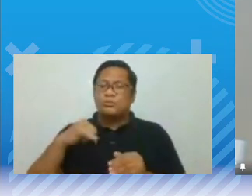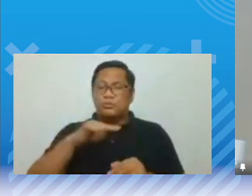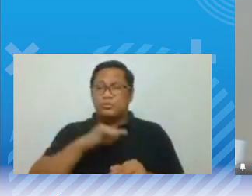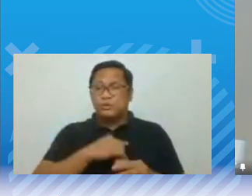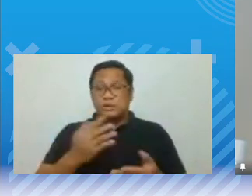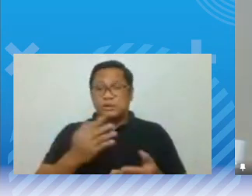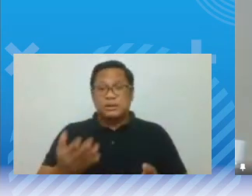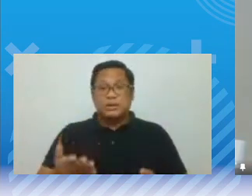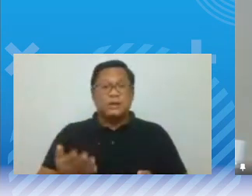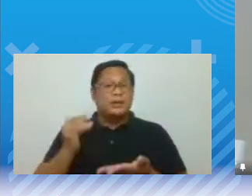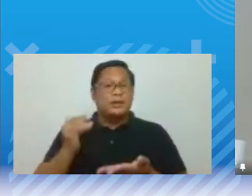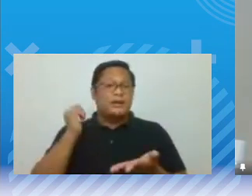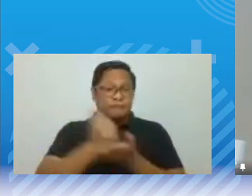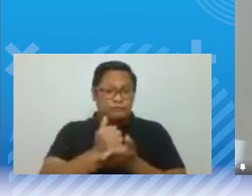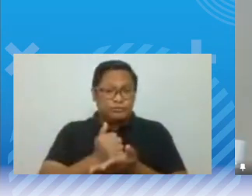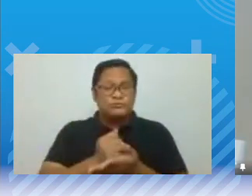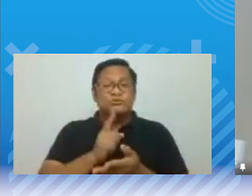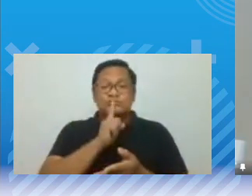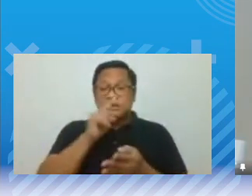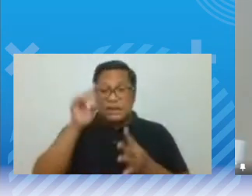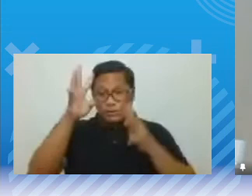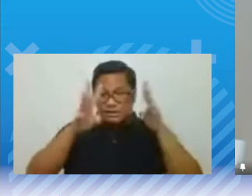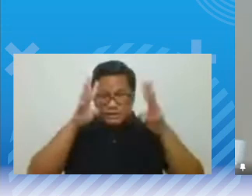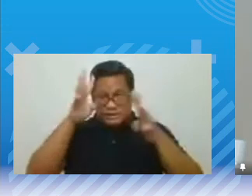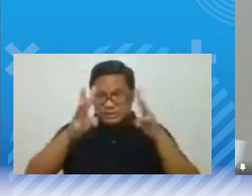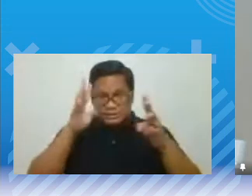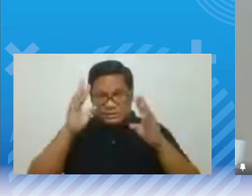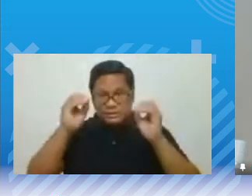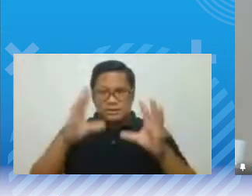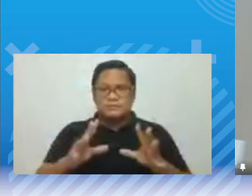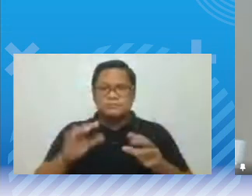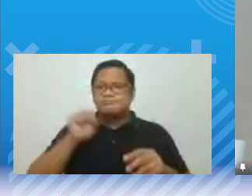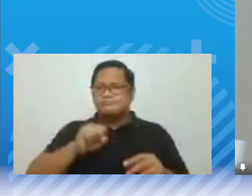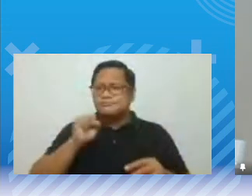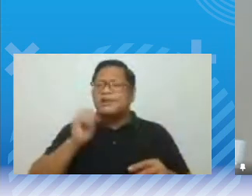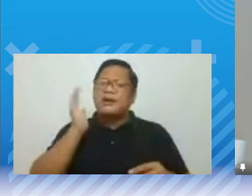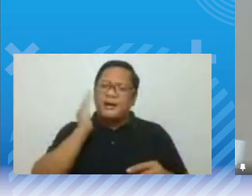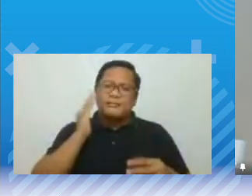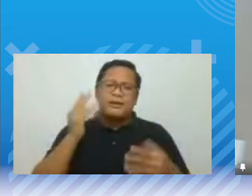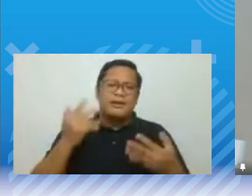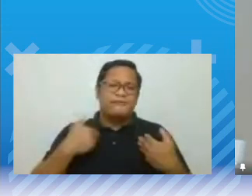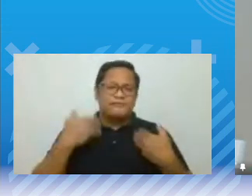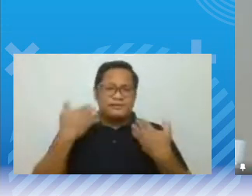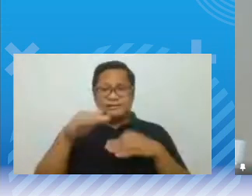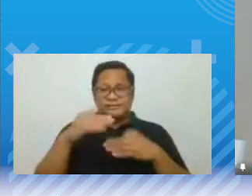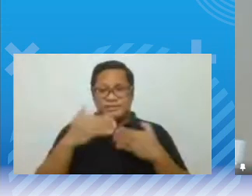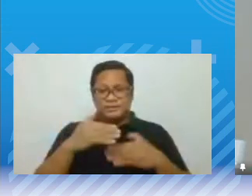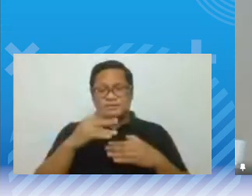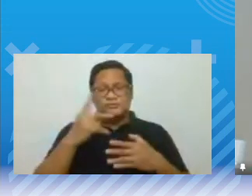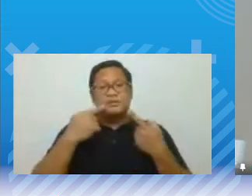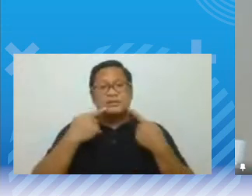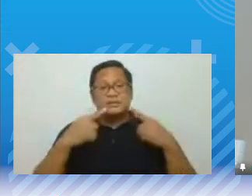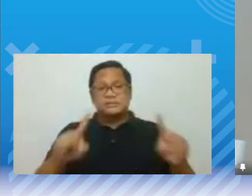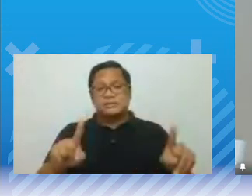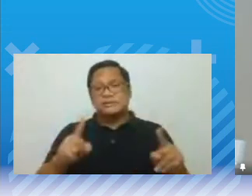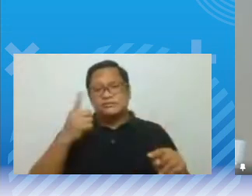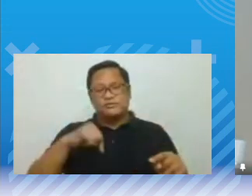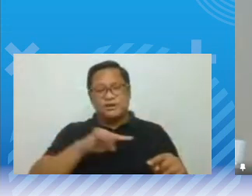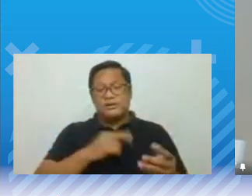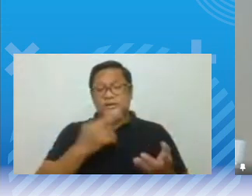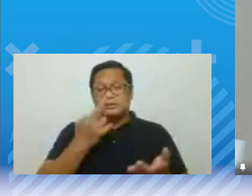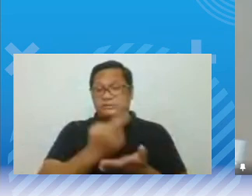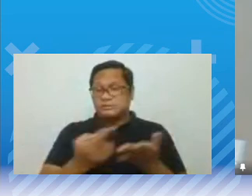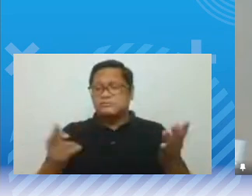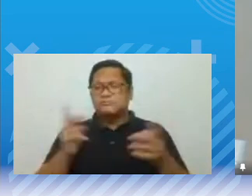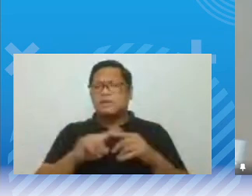yung creativity ng teachers. Alam ko po, there are also limitations in terms of our resources, but we know from the start that